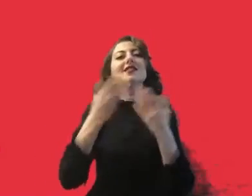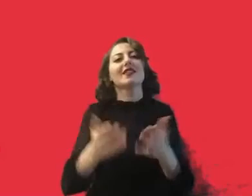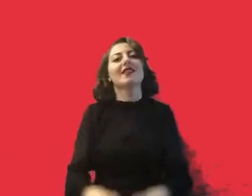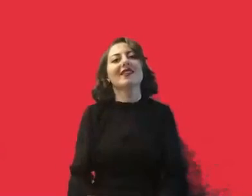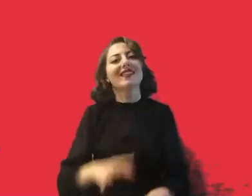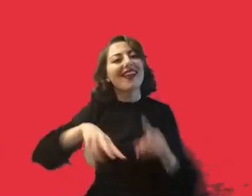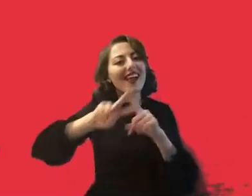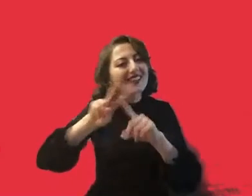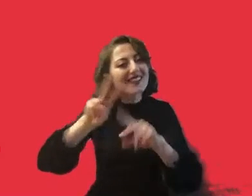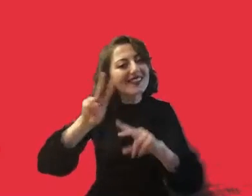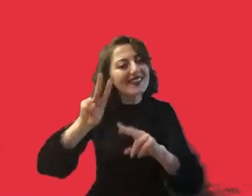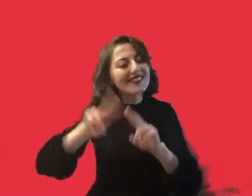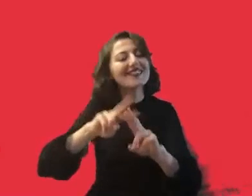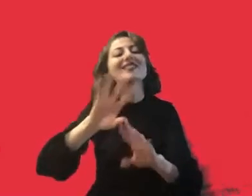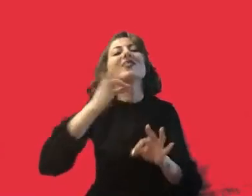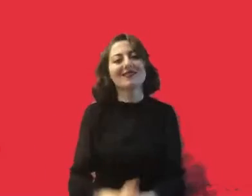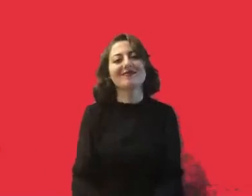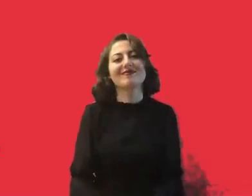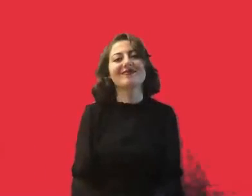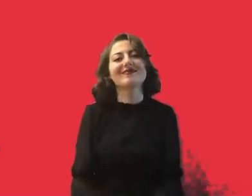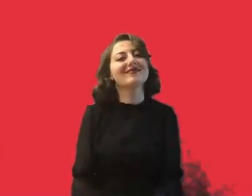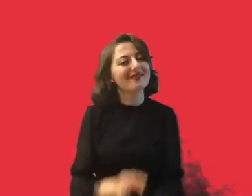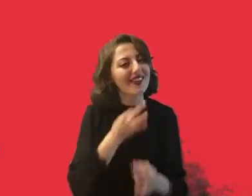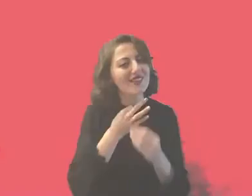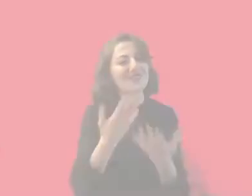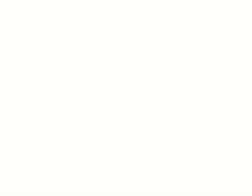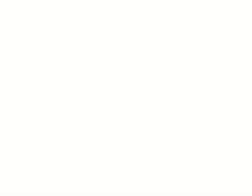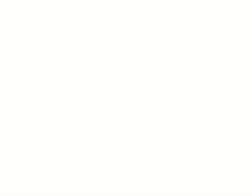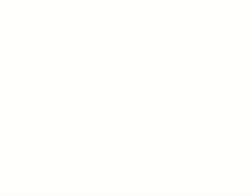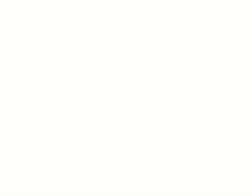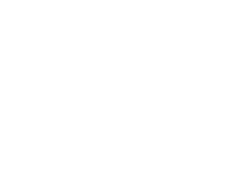participation, Ezgi and Hamit, Levent. Görüşmek üzere. Hoşçakalın. Have a nice day. Bye.